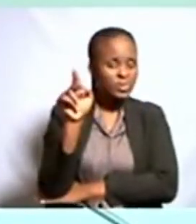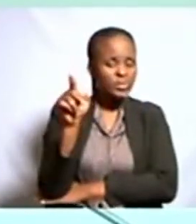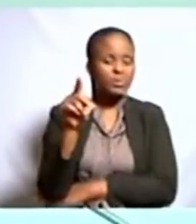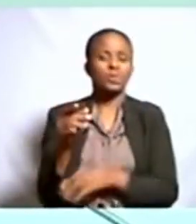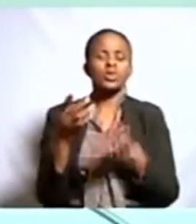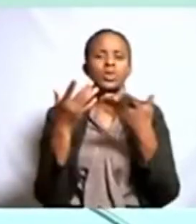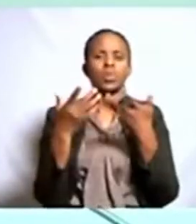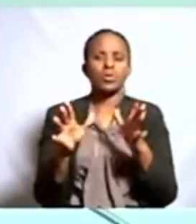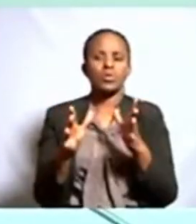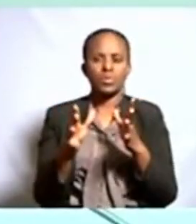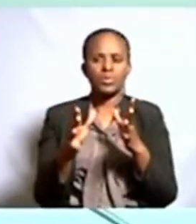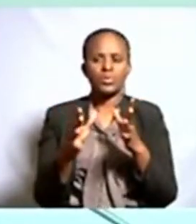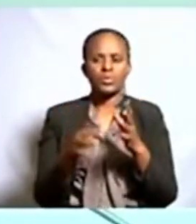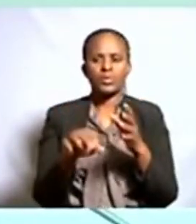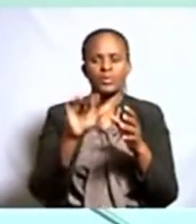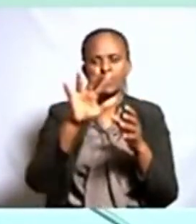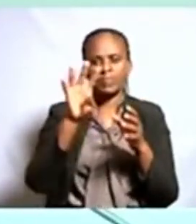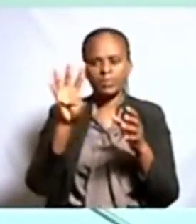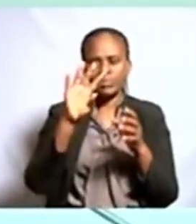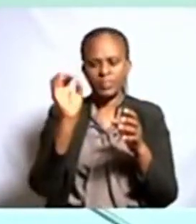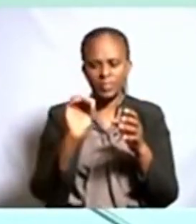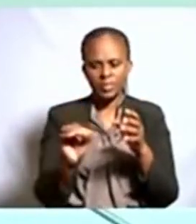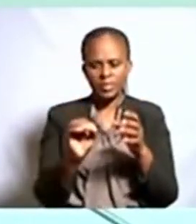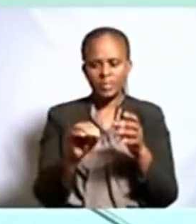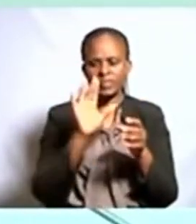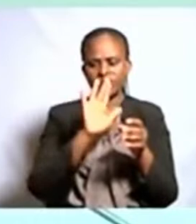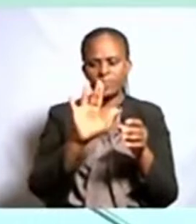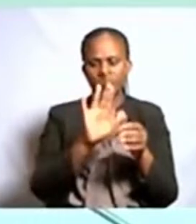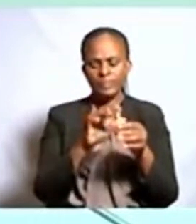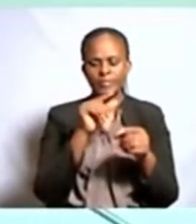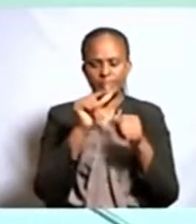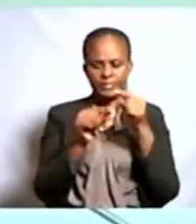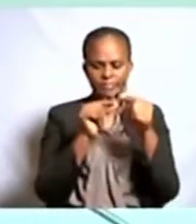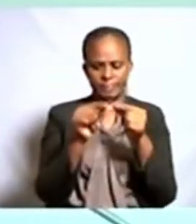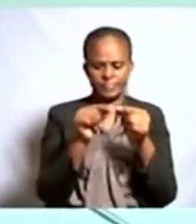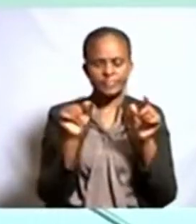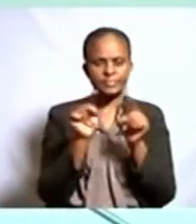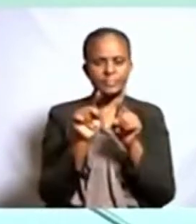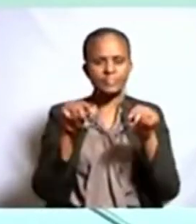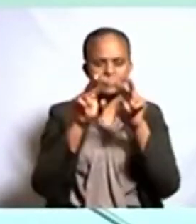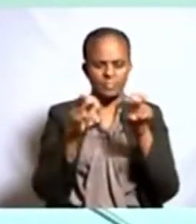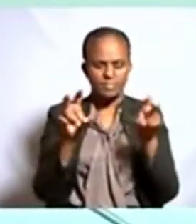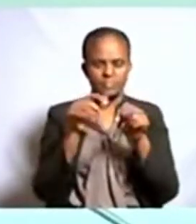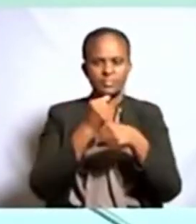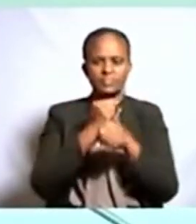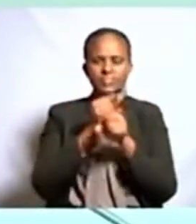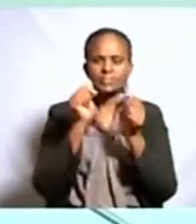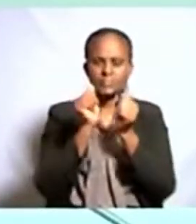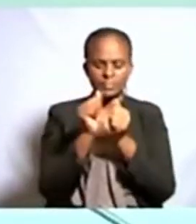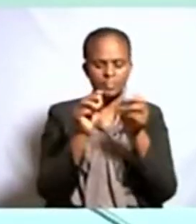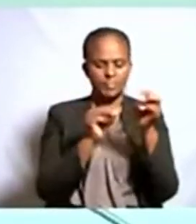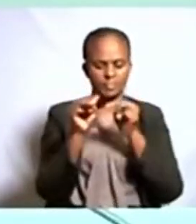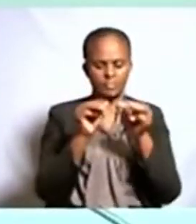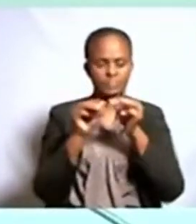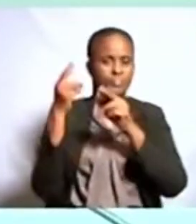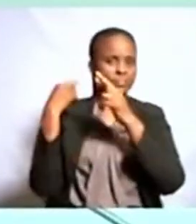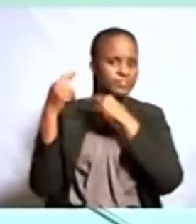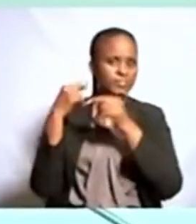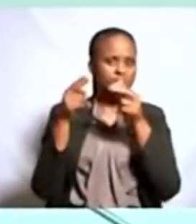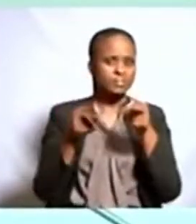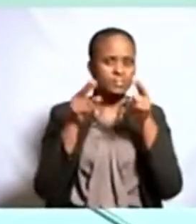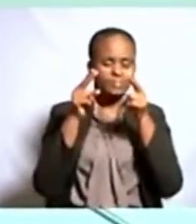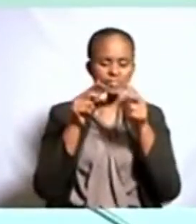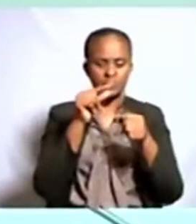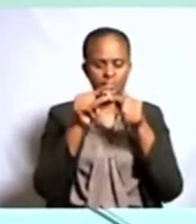loss rate was at 54% of the distributed seedlings. Inquiries made with management revealed that high